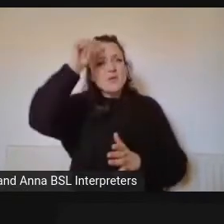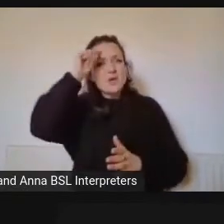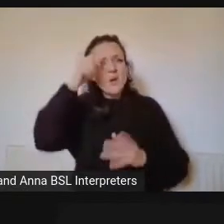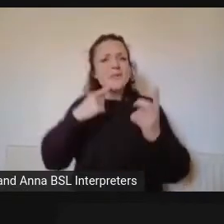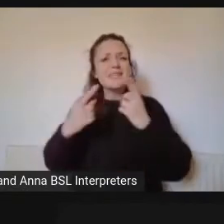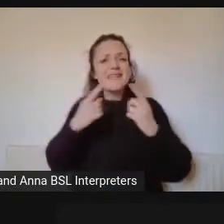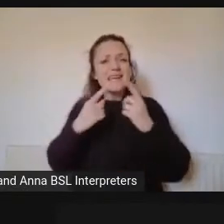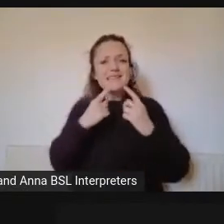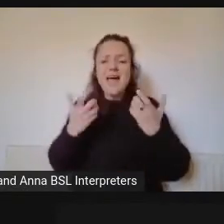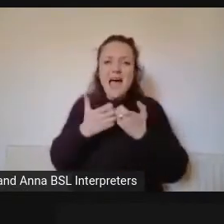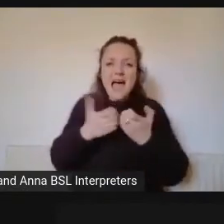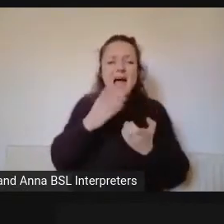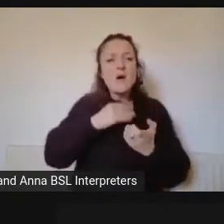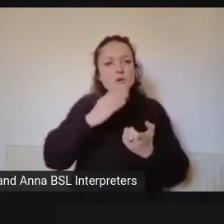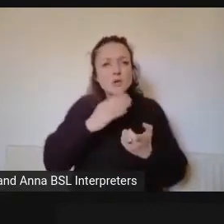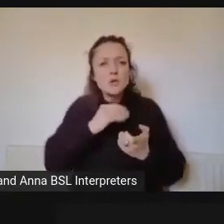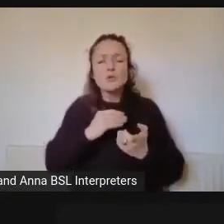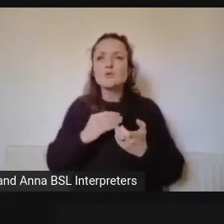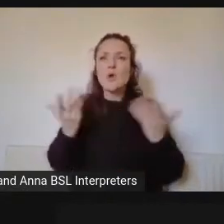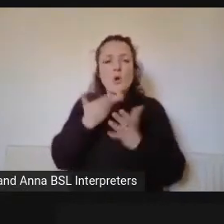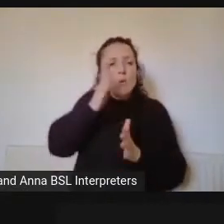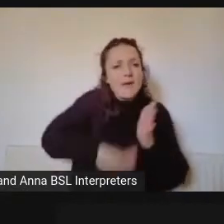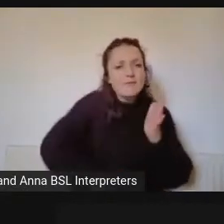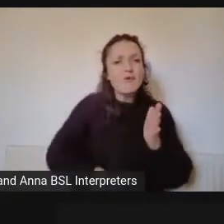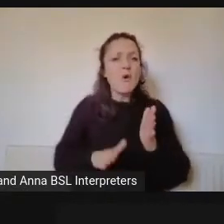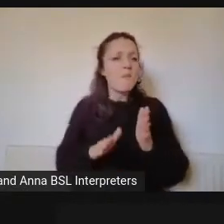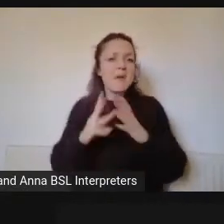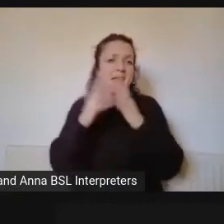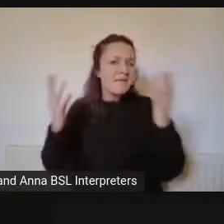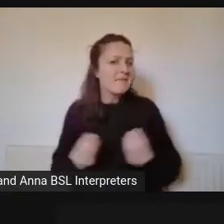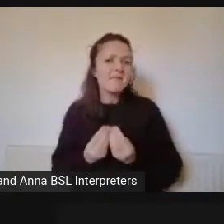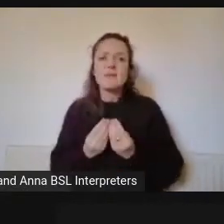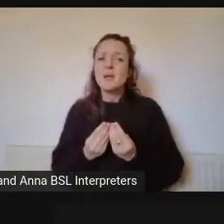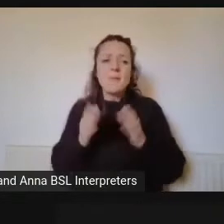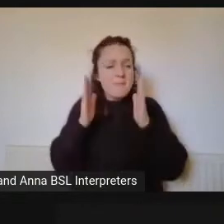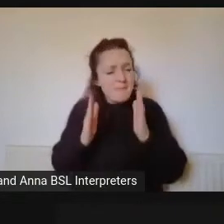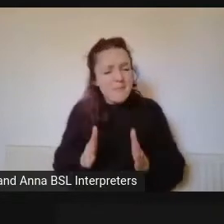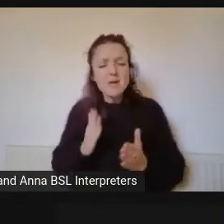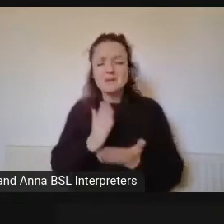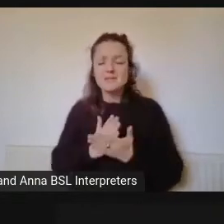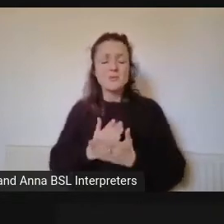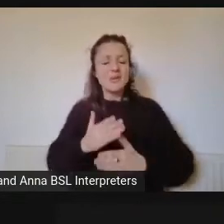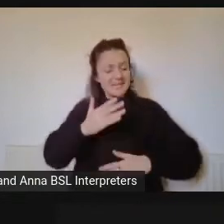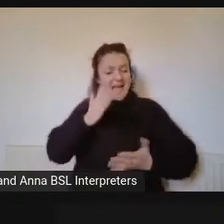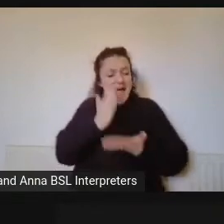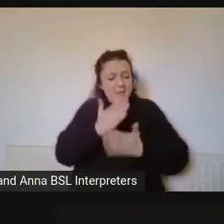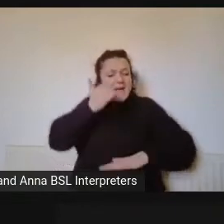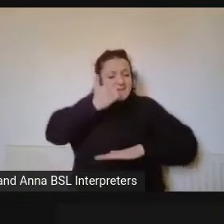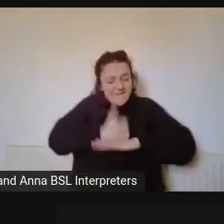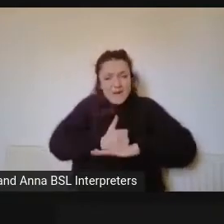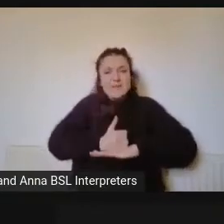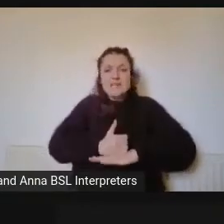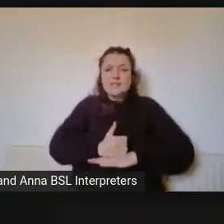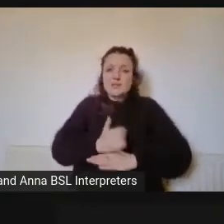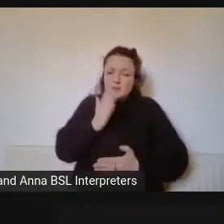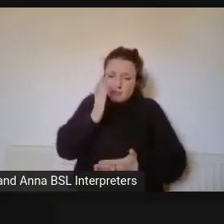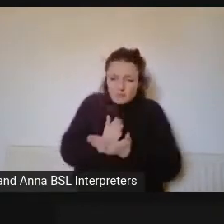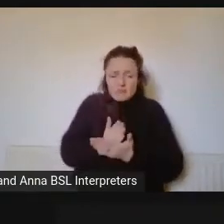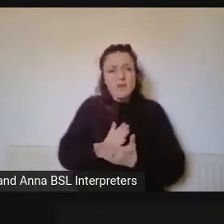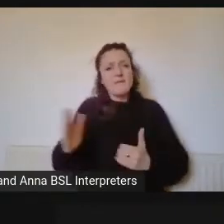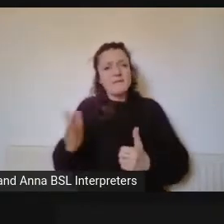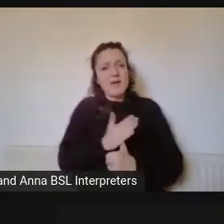our regulatory framework and our justice systems. So mm-hmm. it is a foundation. We can't overlook it. We can't underestimate